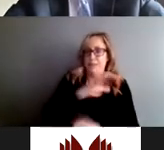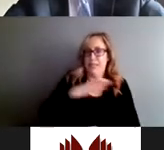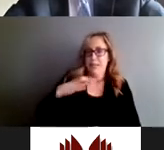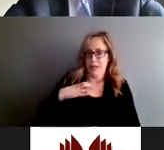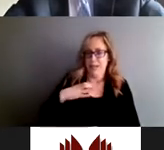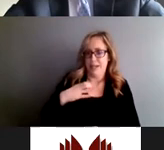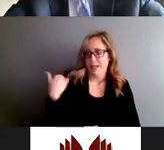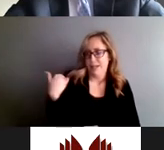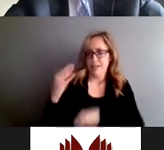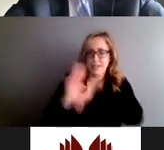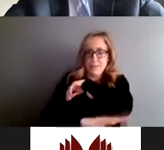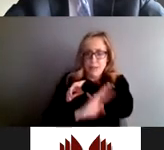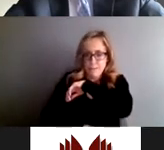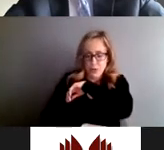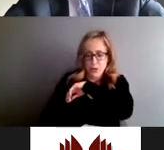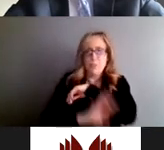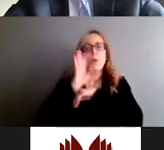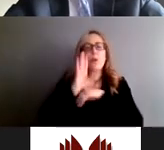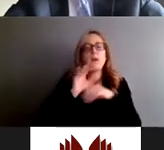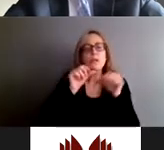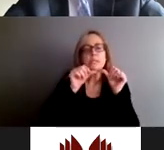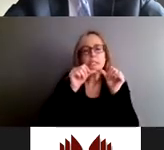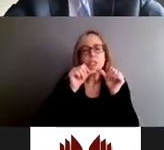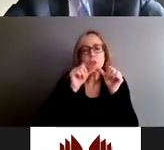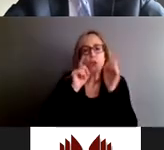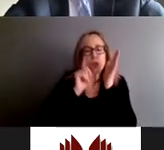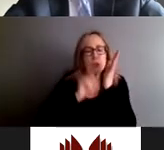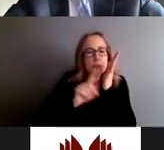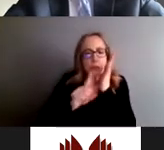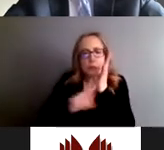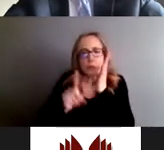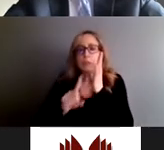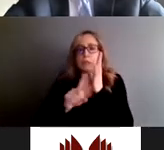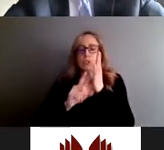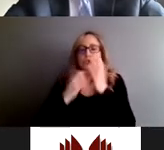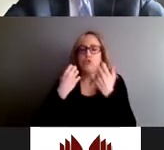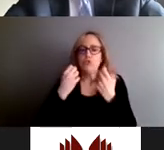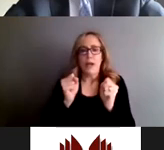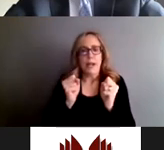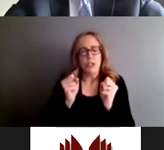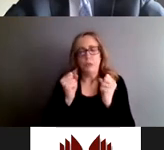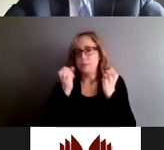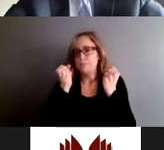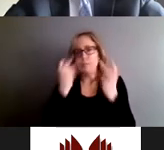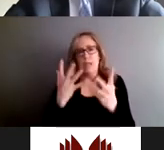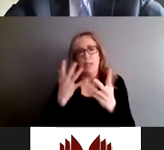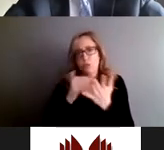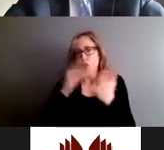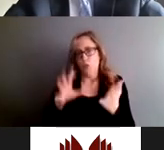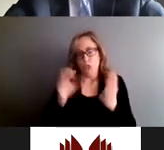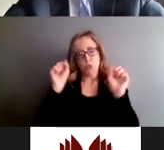now. However, we'll continue to study getting as many students on the buses as we